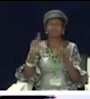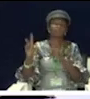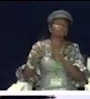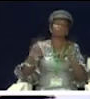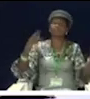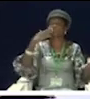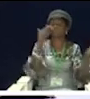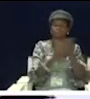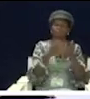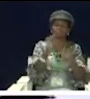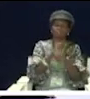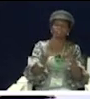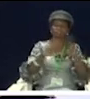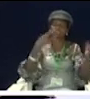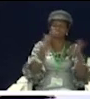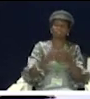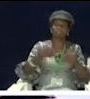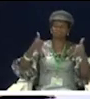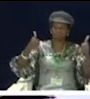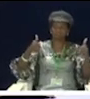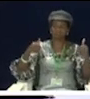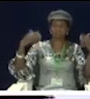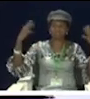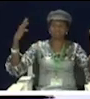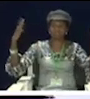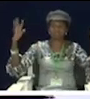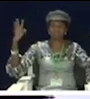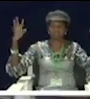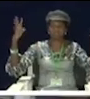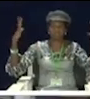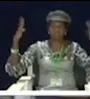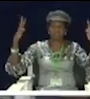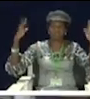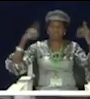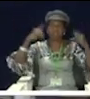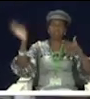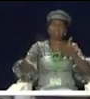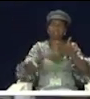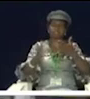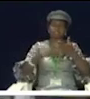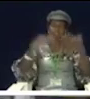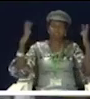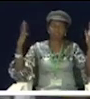job, very good job. Let's give the Lord a big round of applause for the choir.